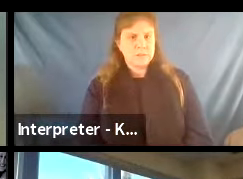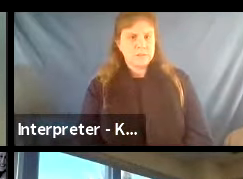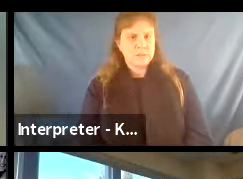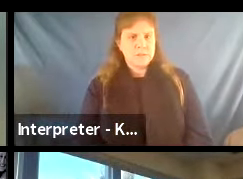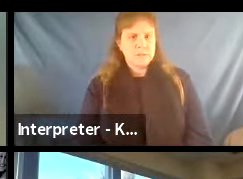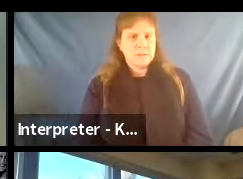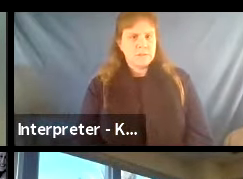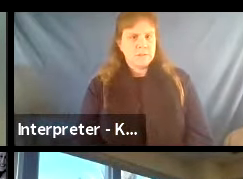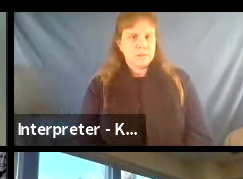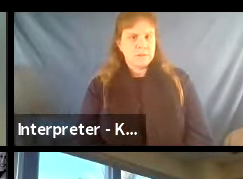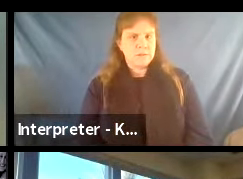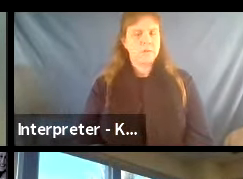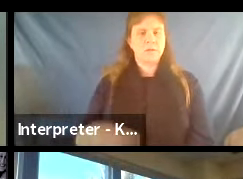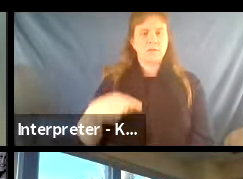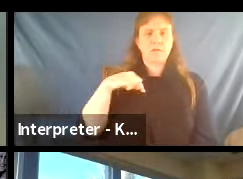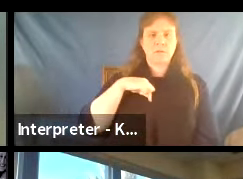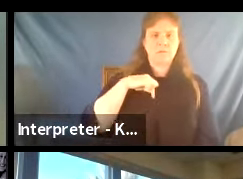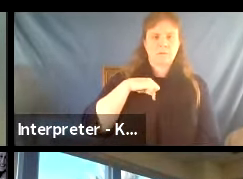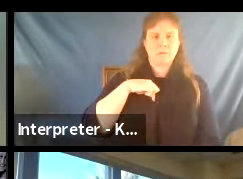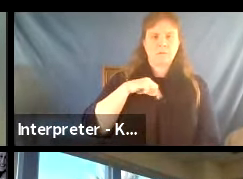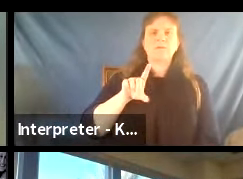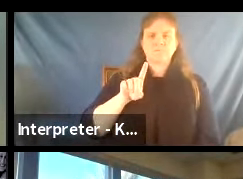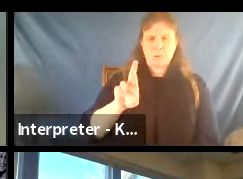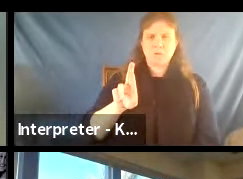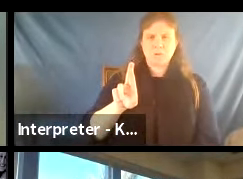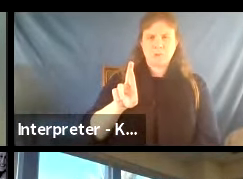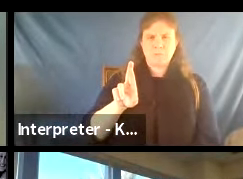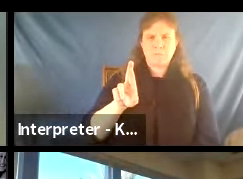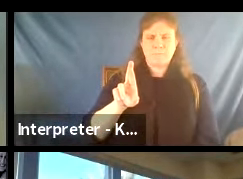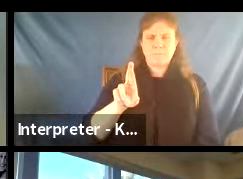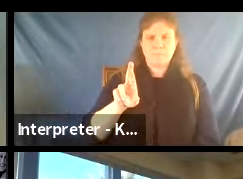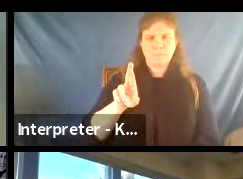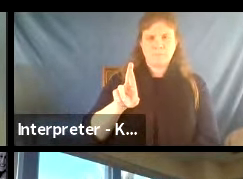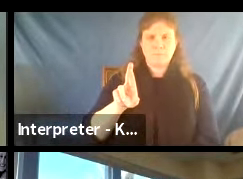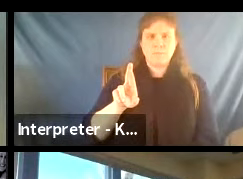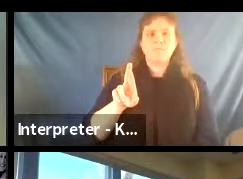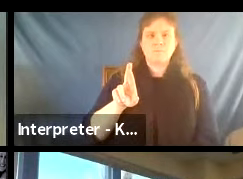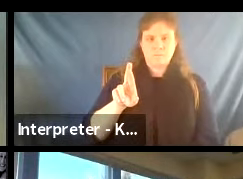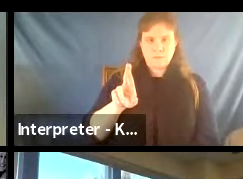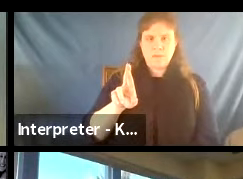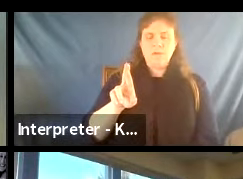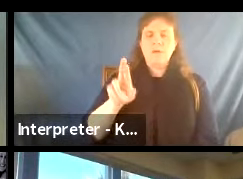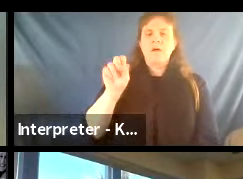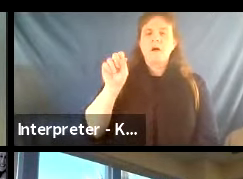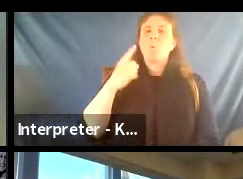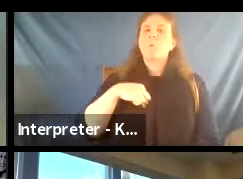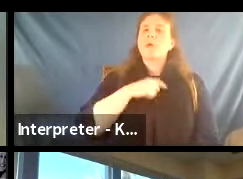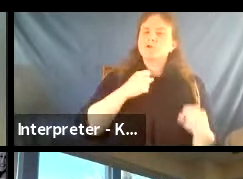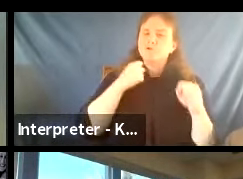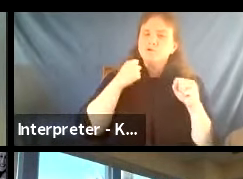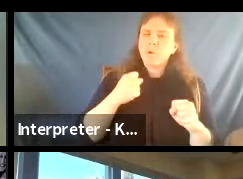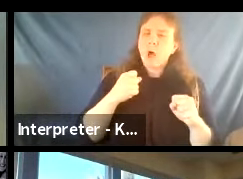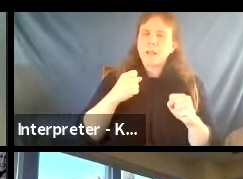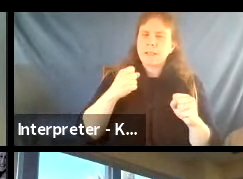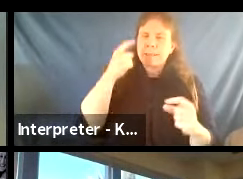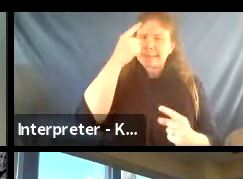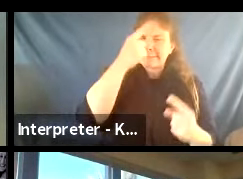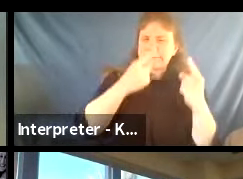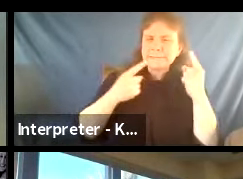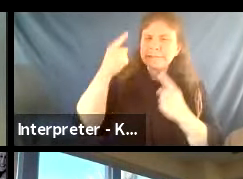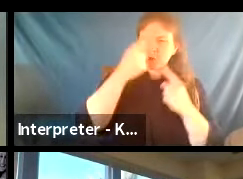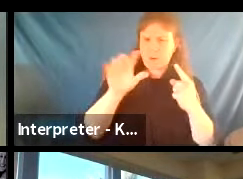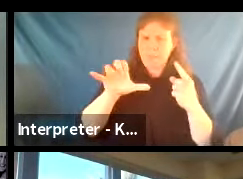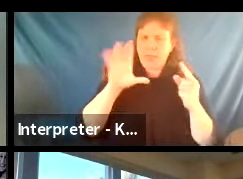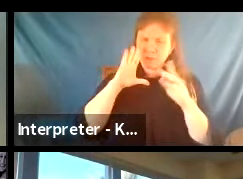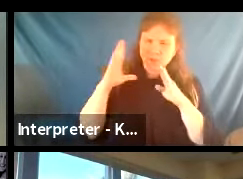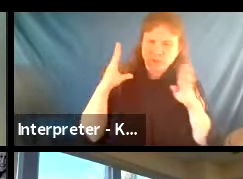I think I would slightly repeat back that we are strongly considering this. I think we are here today too, and this is what we're struggling with,